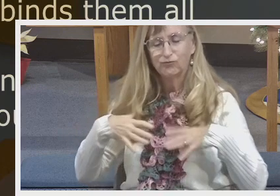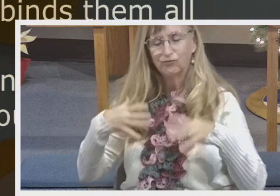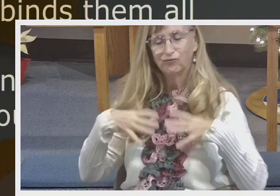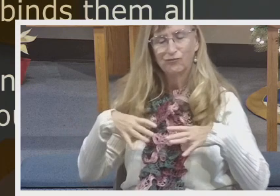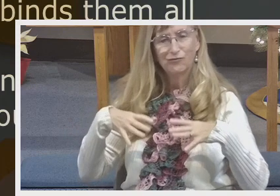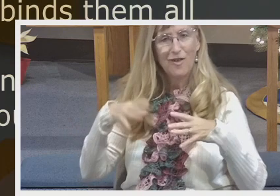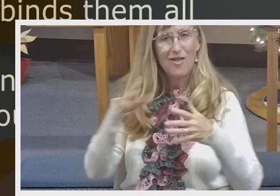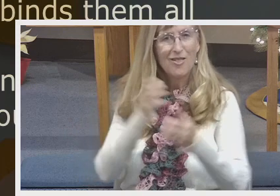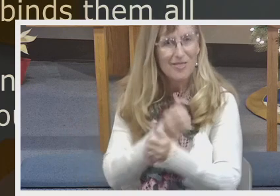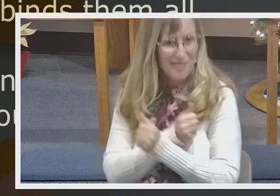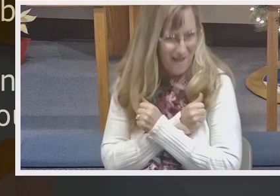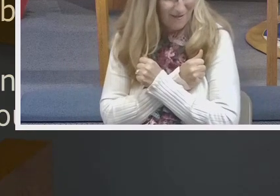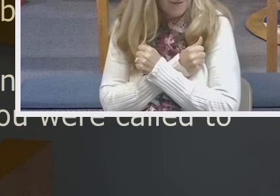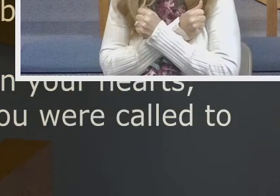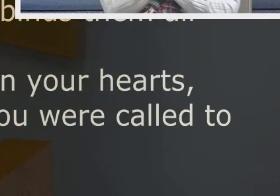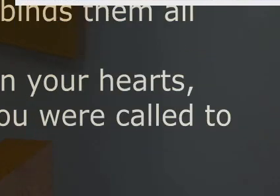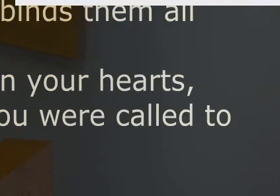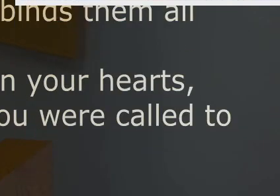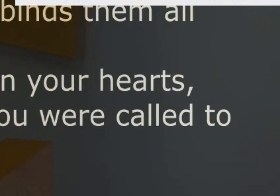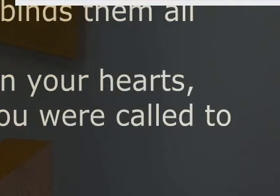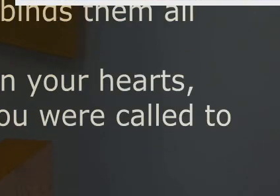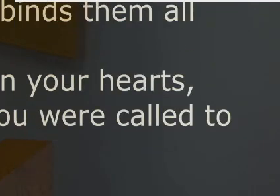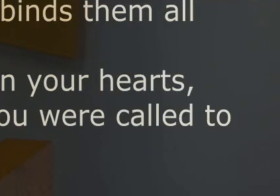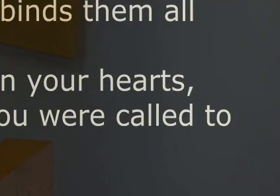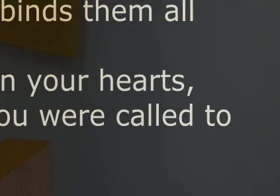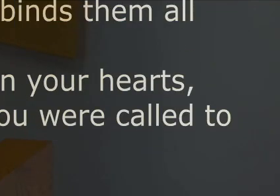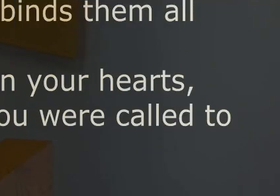them together in perfect unity.